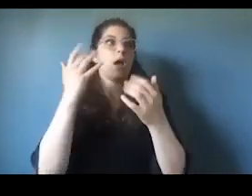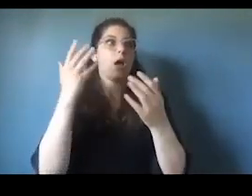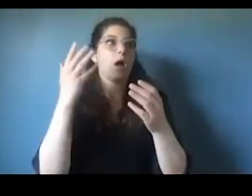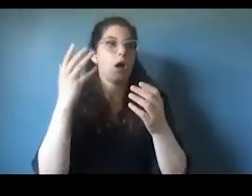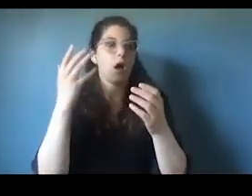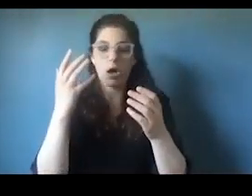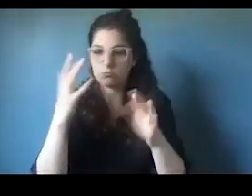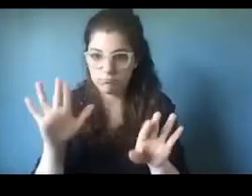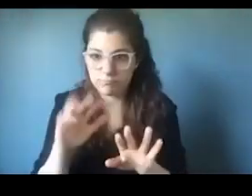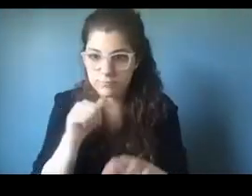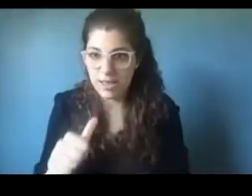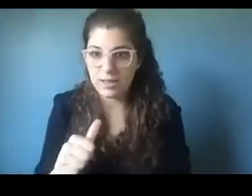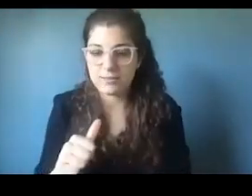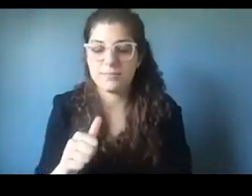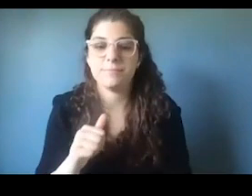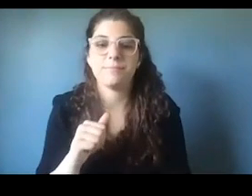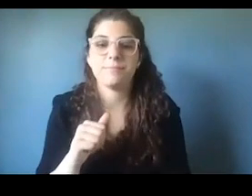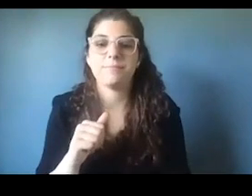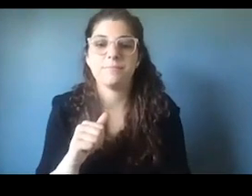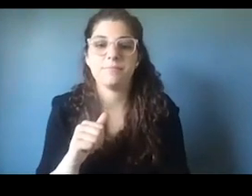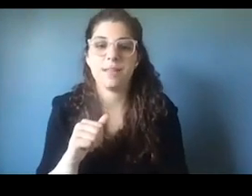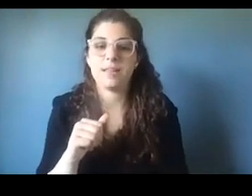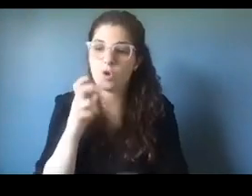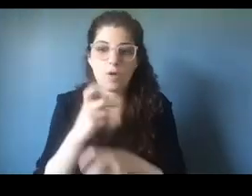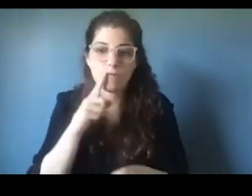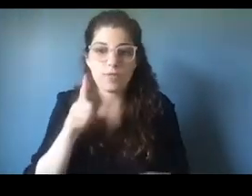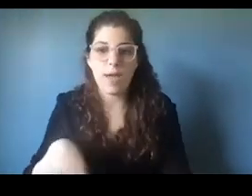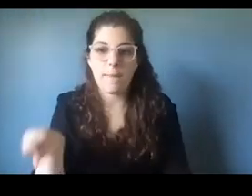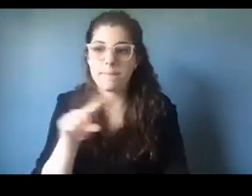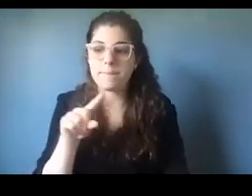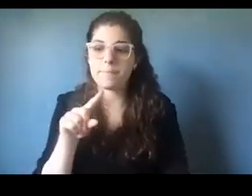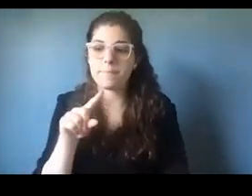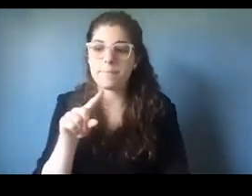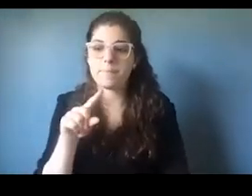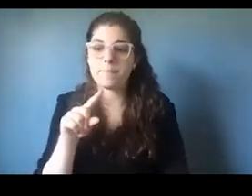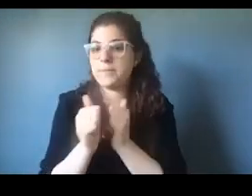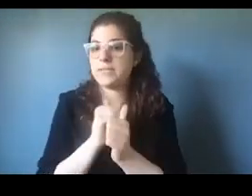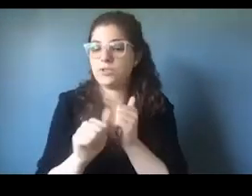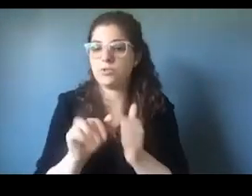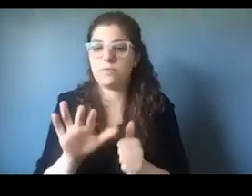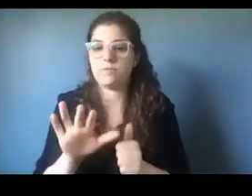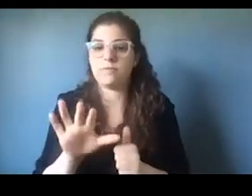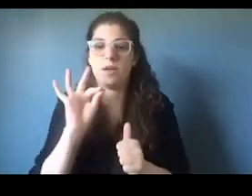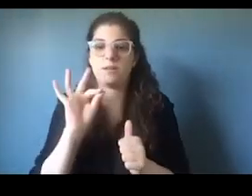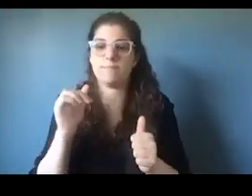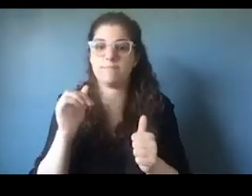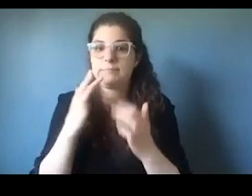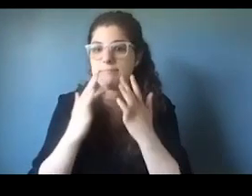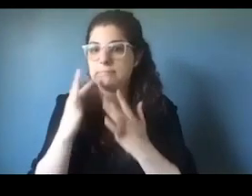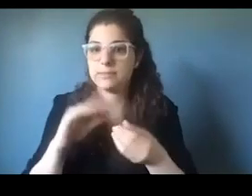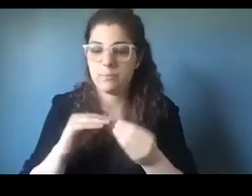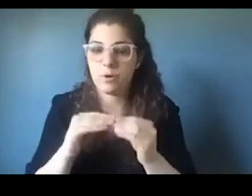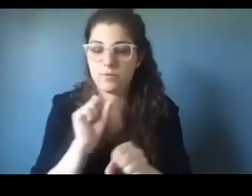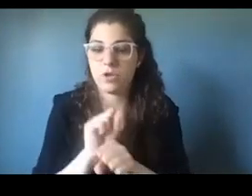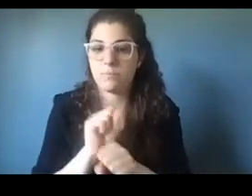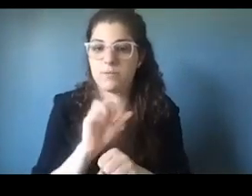job search so much later than everybody else, making it much harder for them to compete to find the scarce number of jobs that